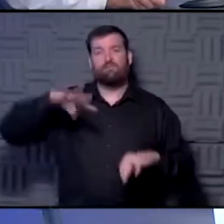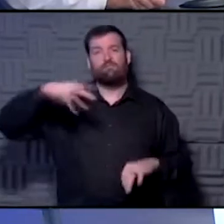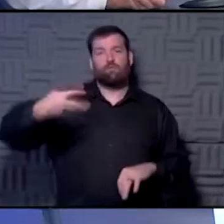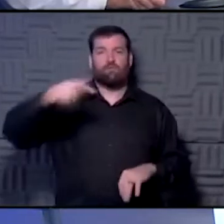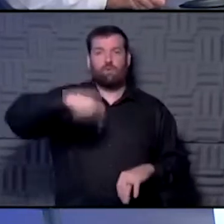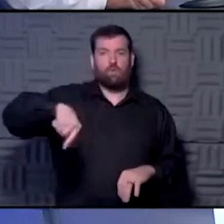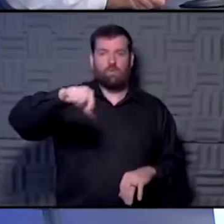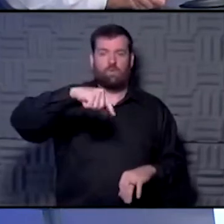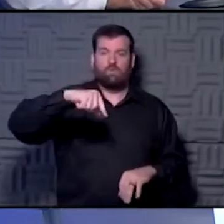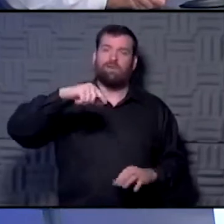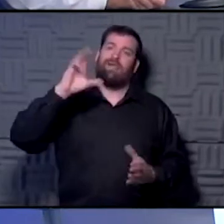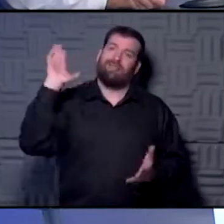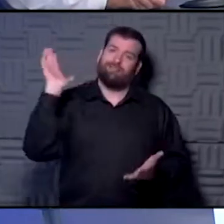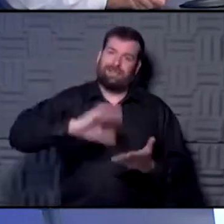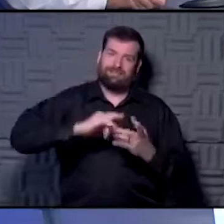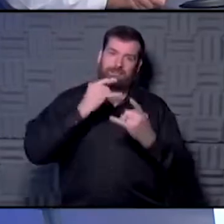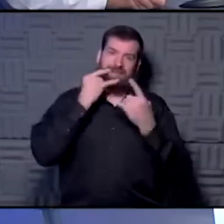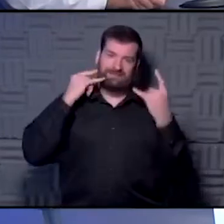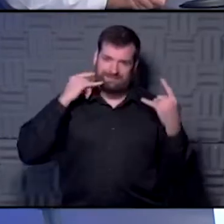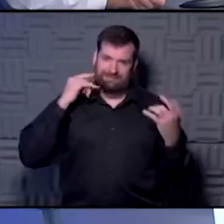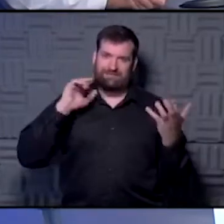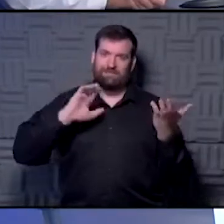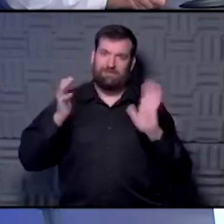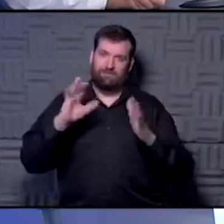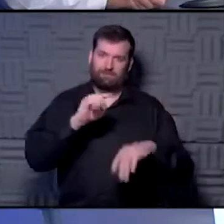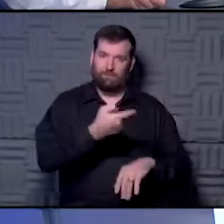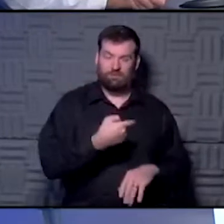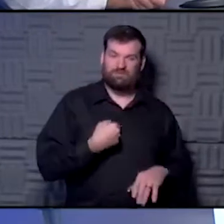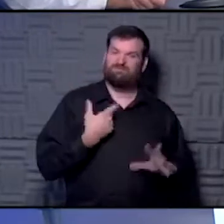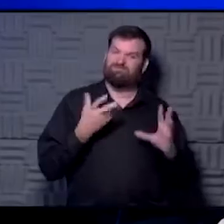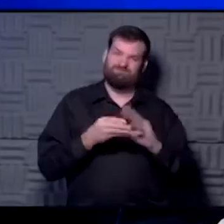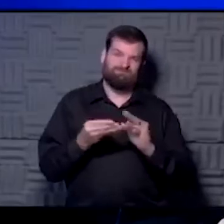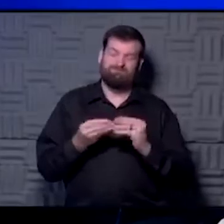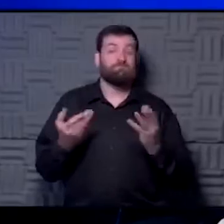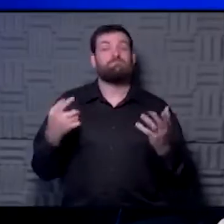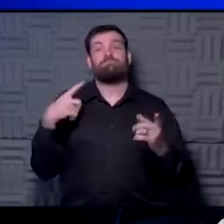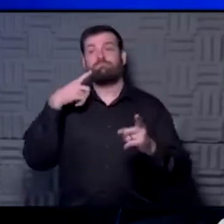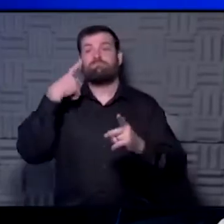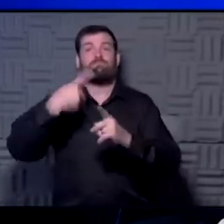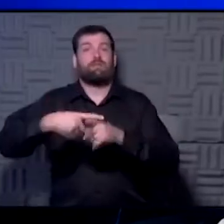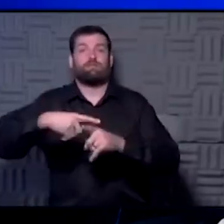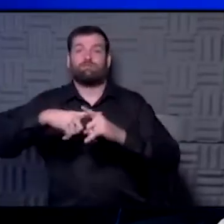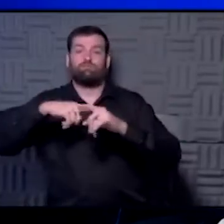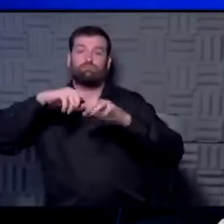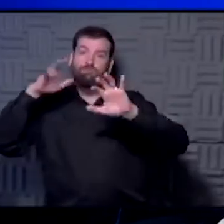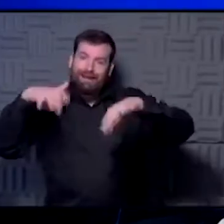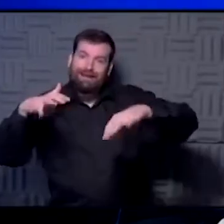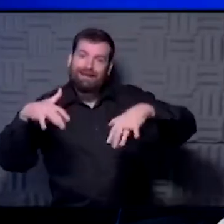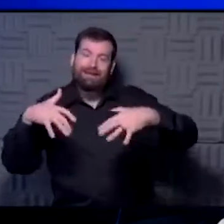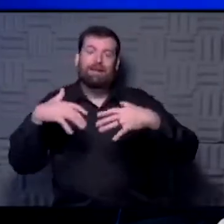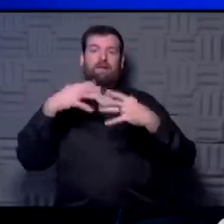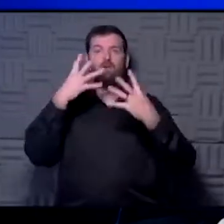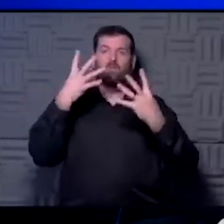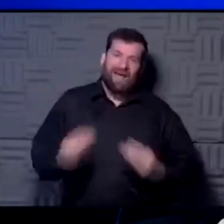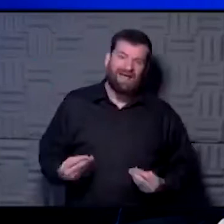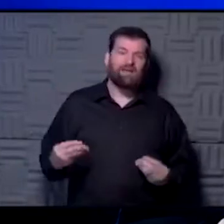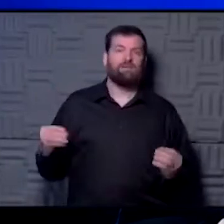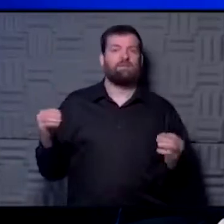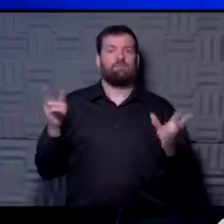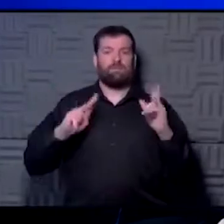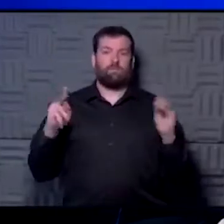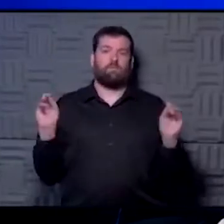quarter, not as much mask wearing as there was in the first quarter. I'm just going to say, and plus it was raining, so the mask may have gotten wet, and people were a little more congregated.